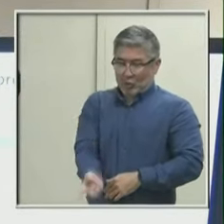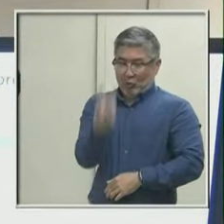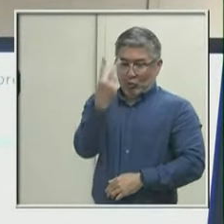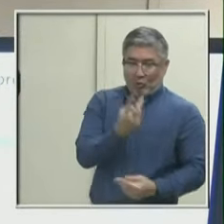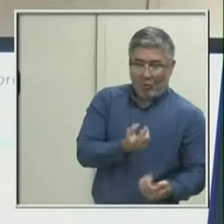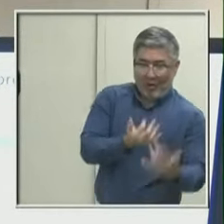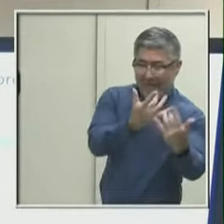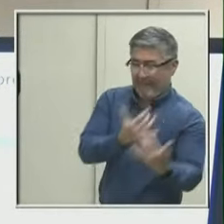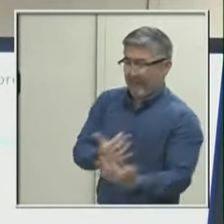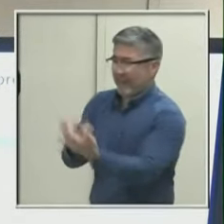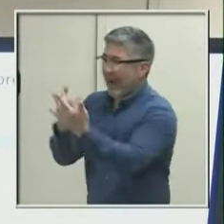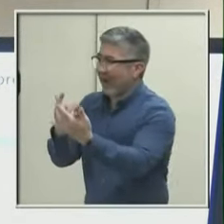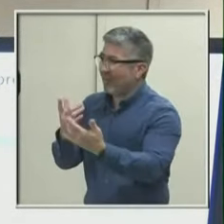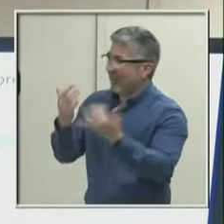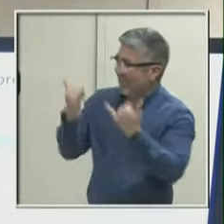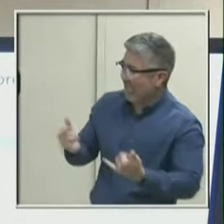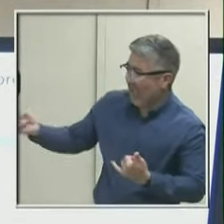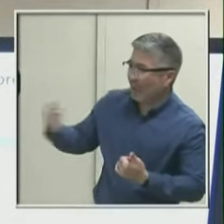a lot about embers